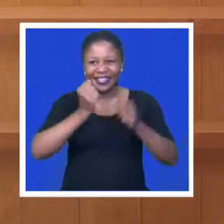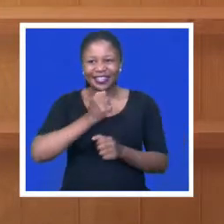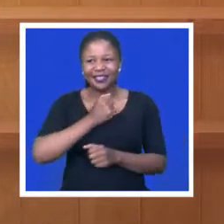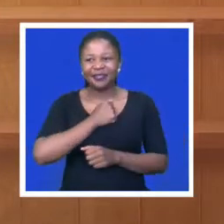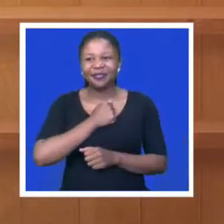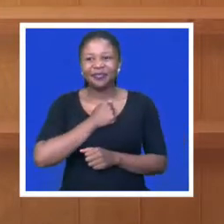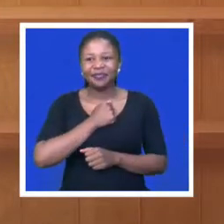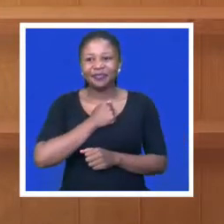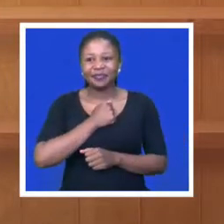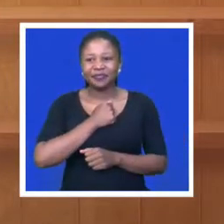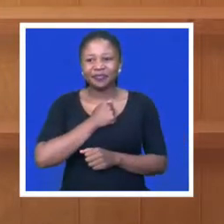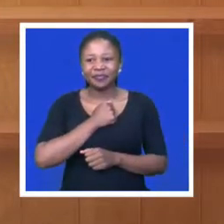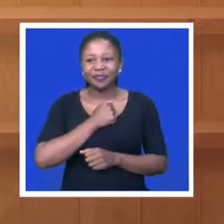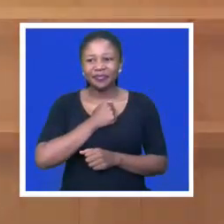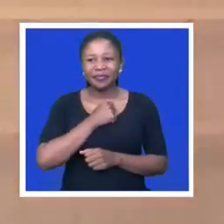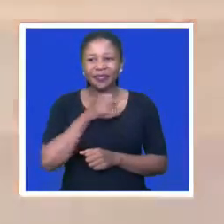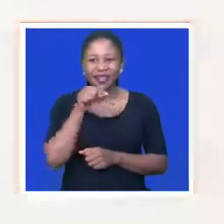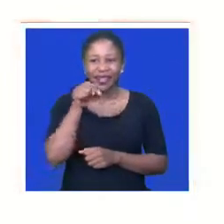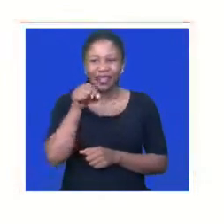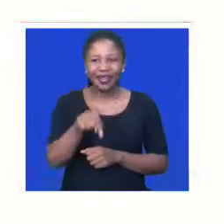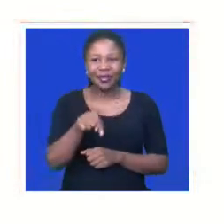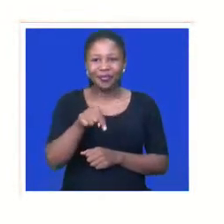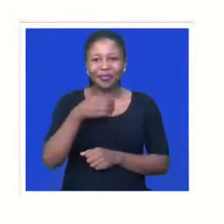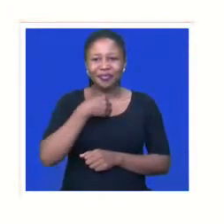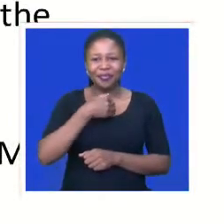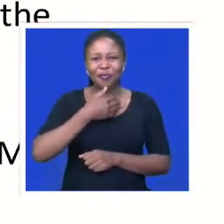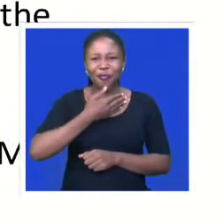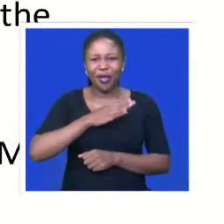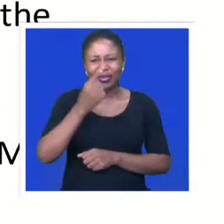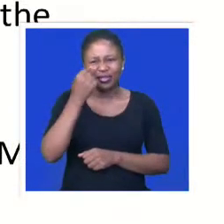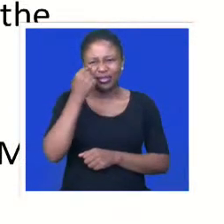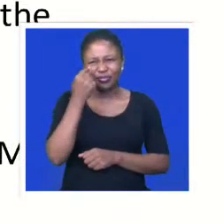looking at the Magnificat.